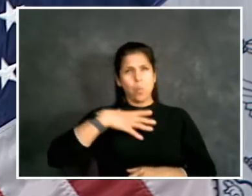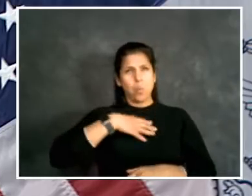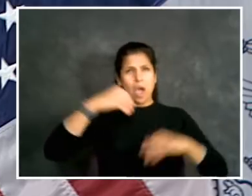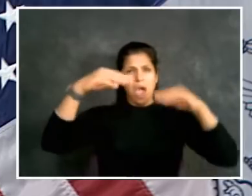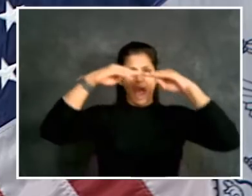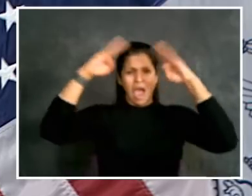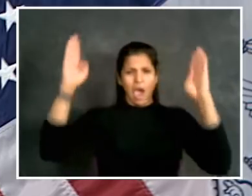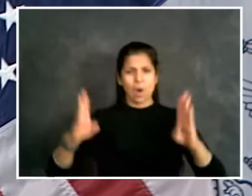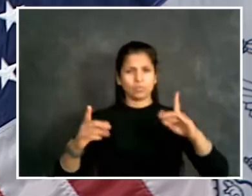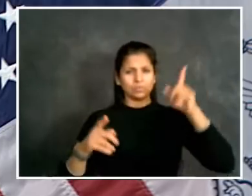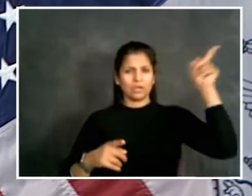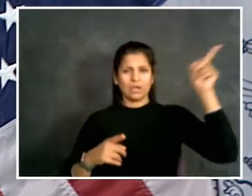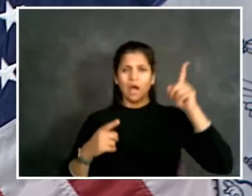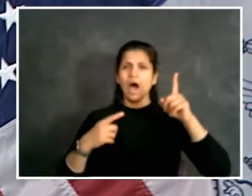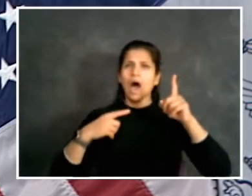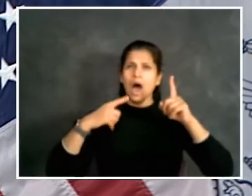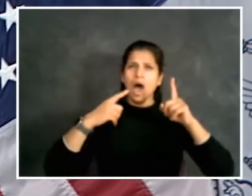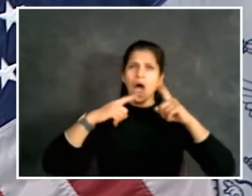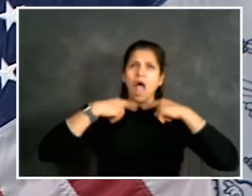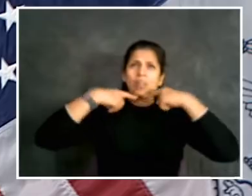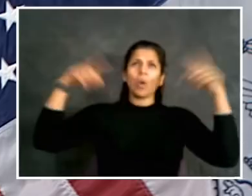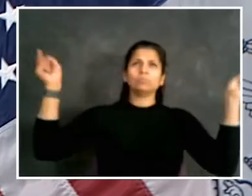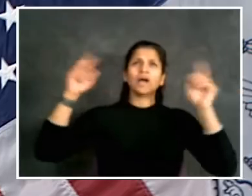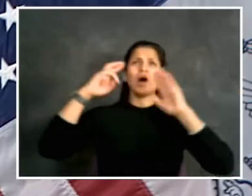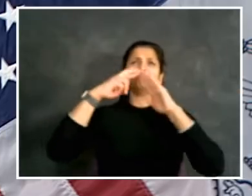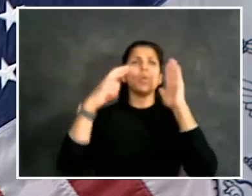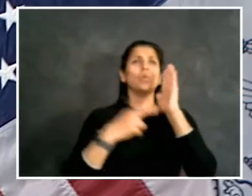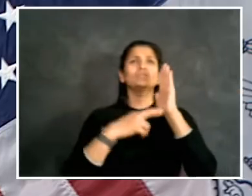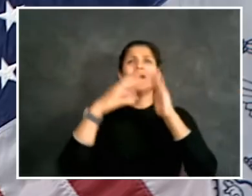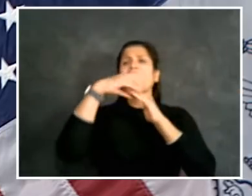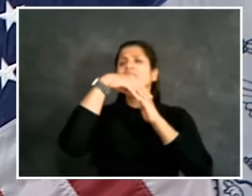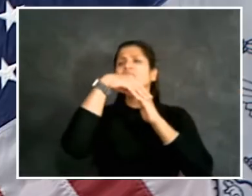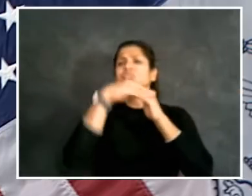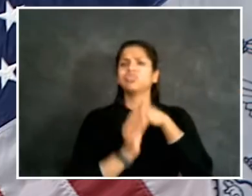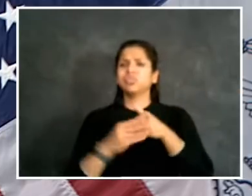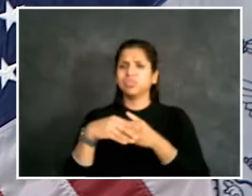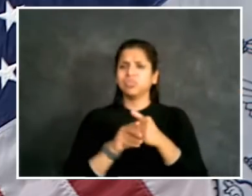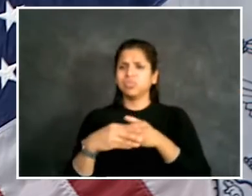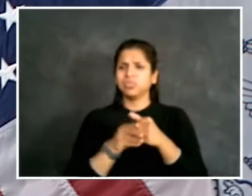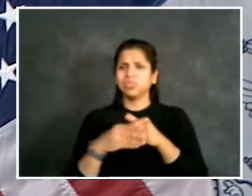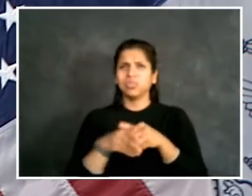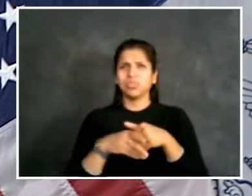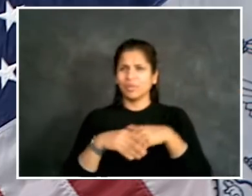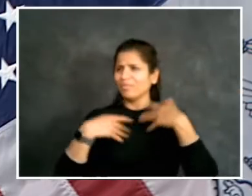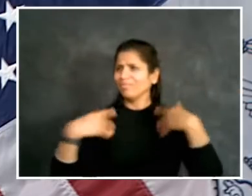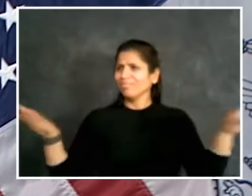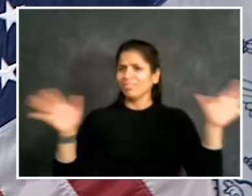going in one direction while the rest of the country seems to be going in another, at least the direction from the White House.